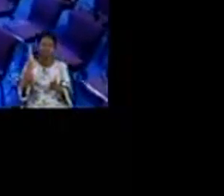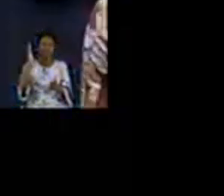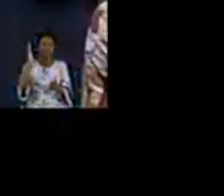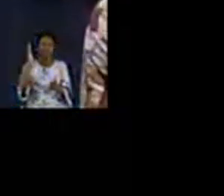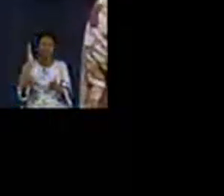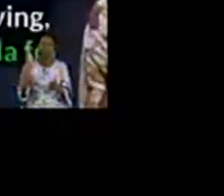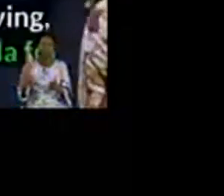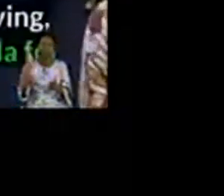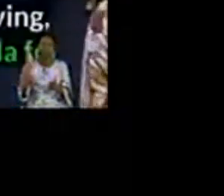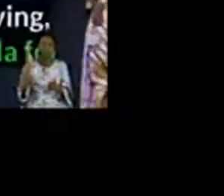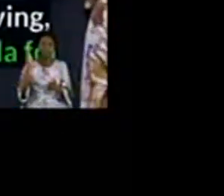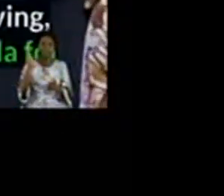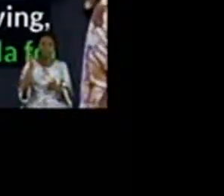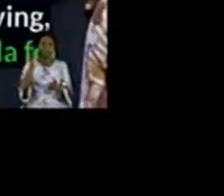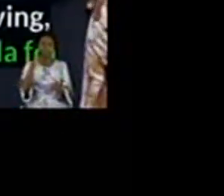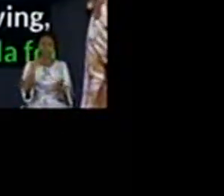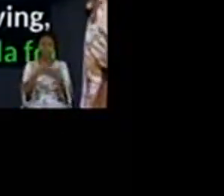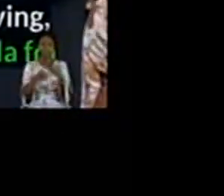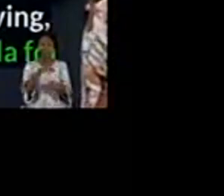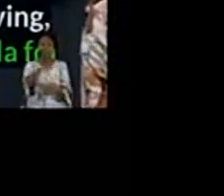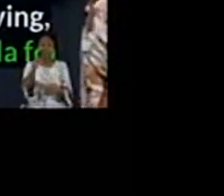Sing whatever